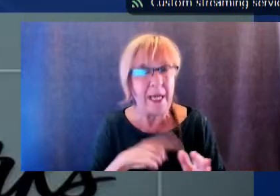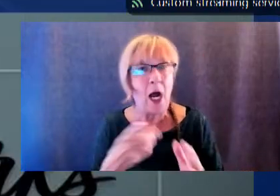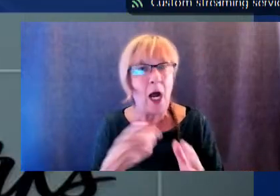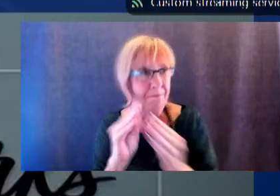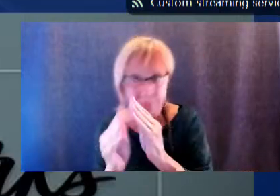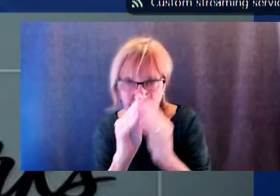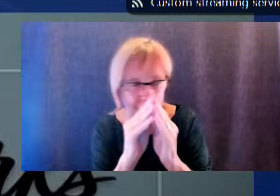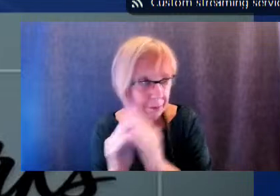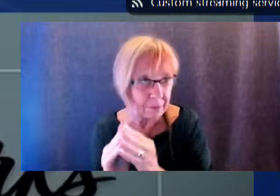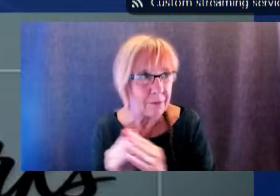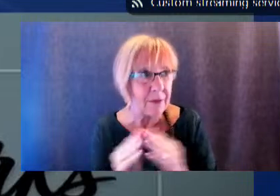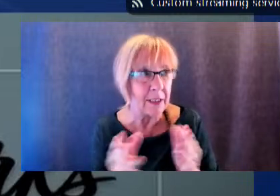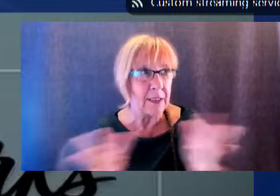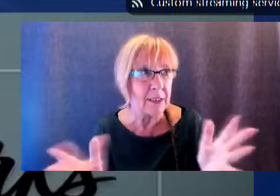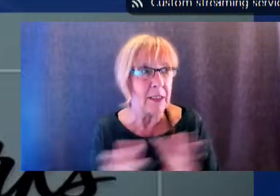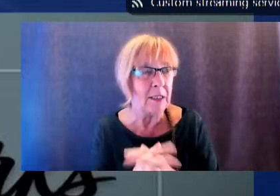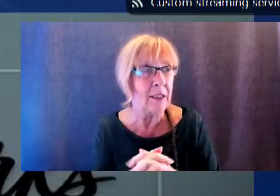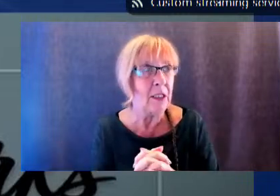so that that is the case.